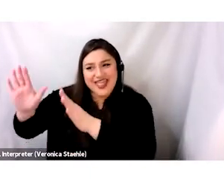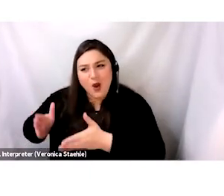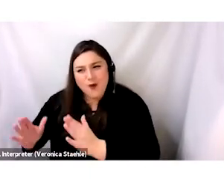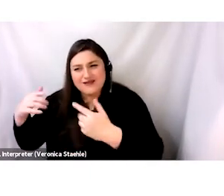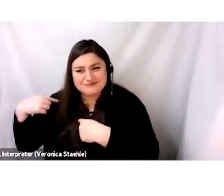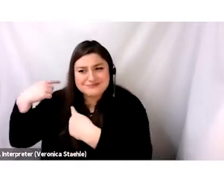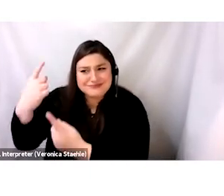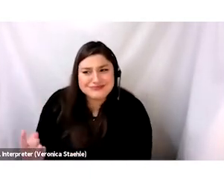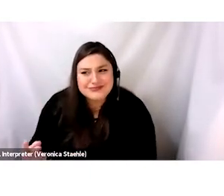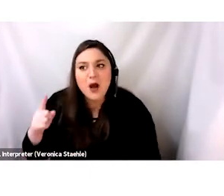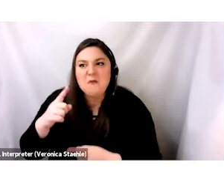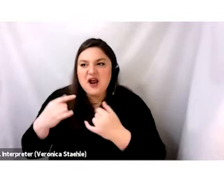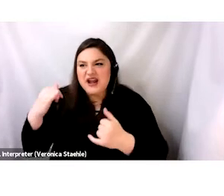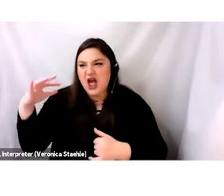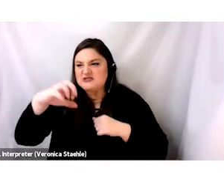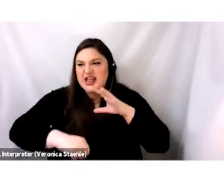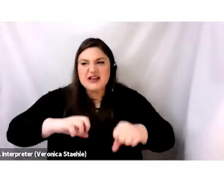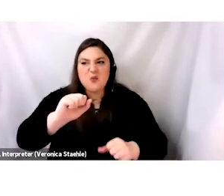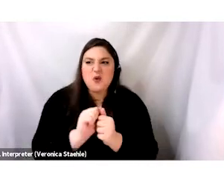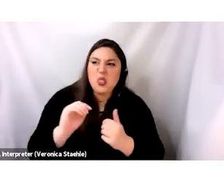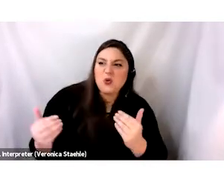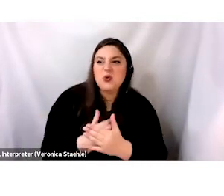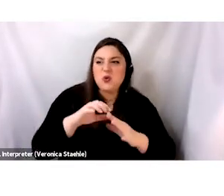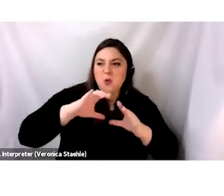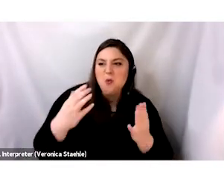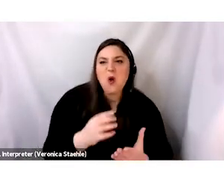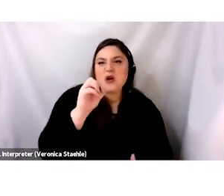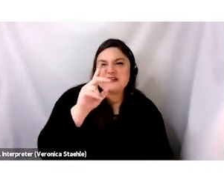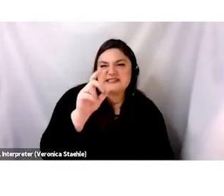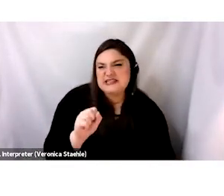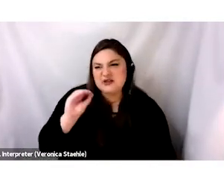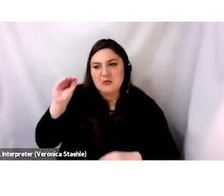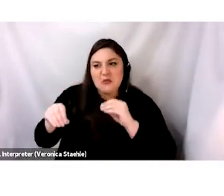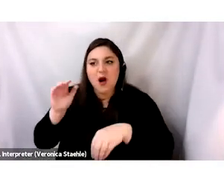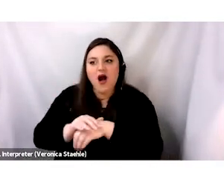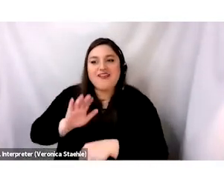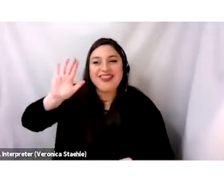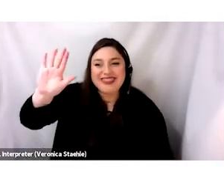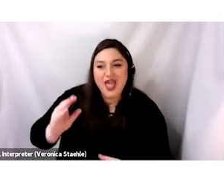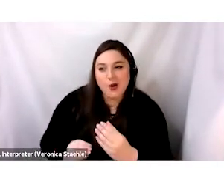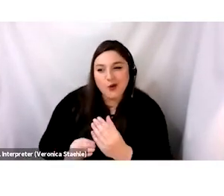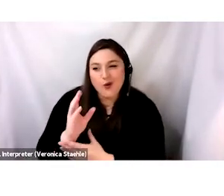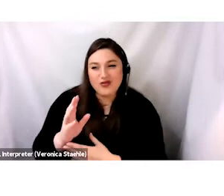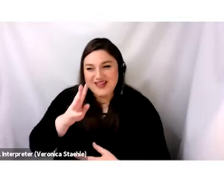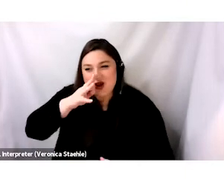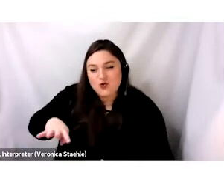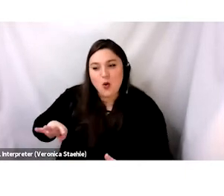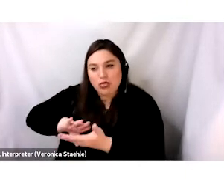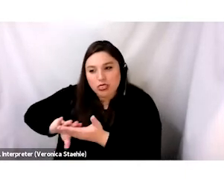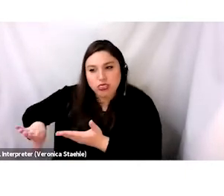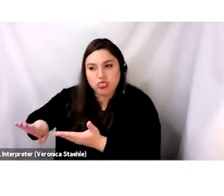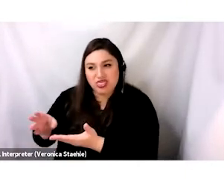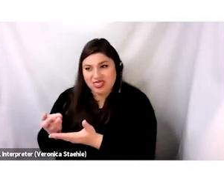indigenous upworld seeds that indigenous um, cotton seeds that they had been cultivating for thousands of years. And so